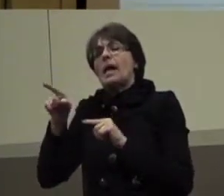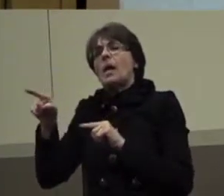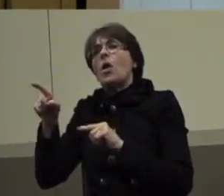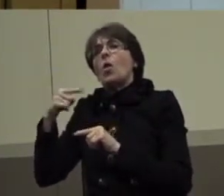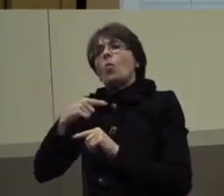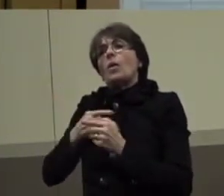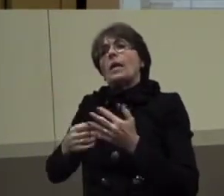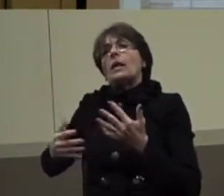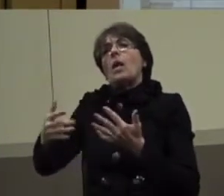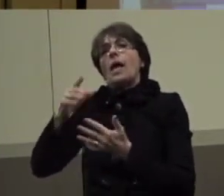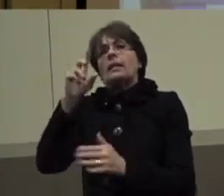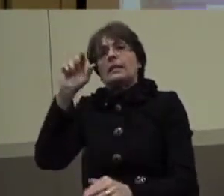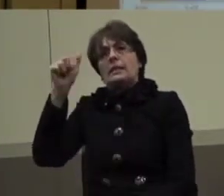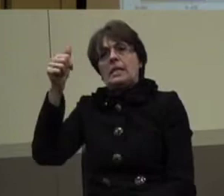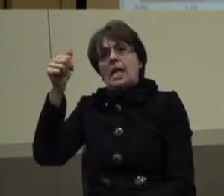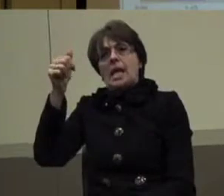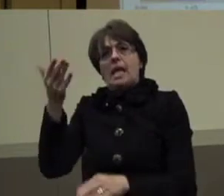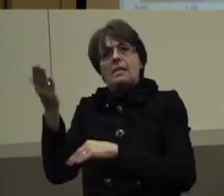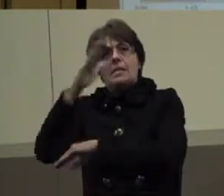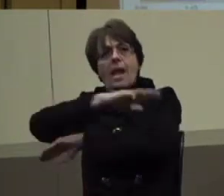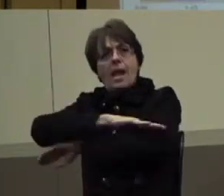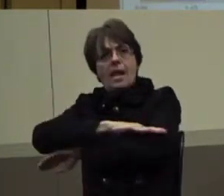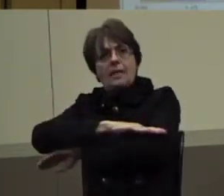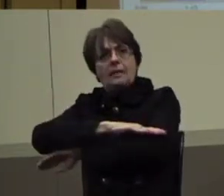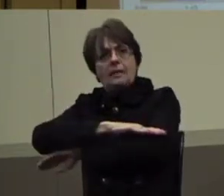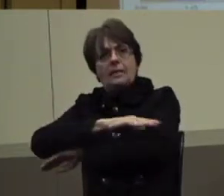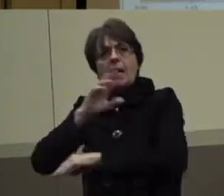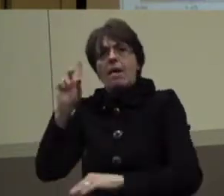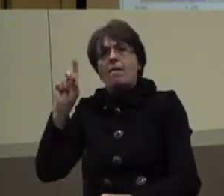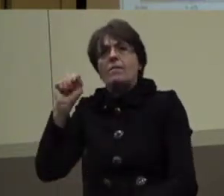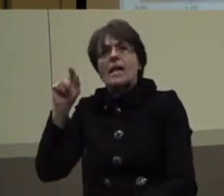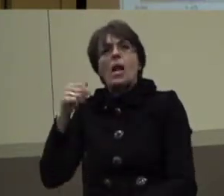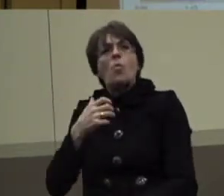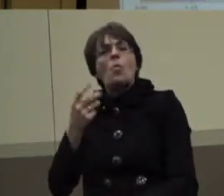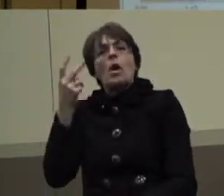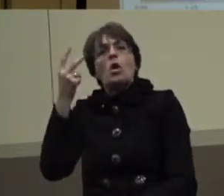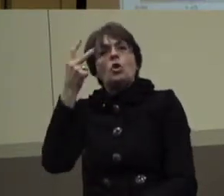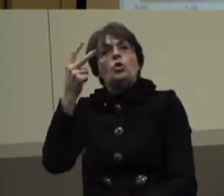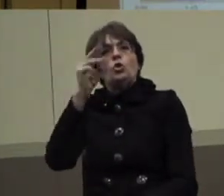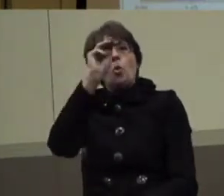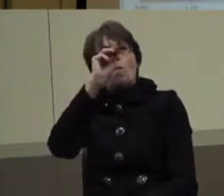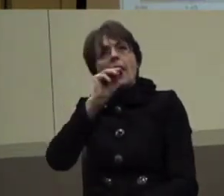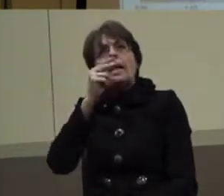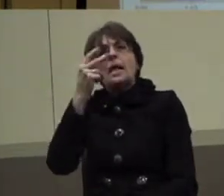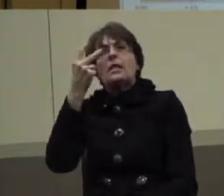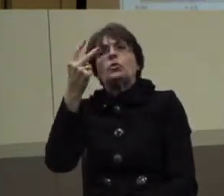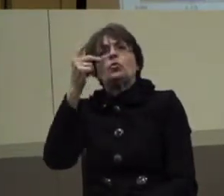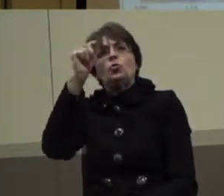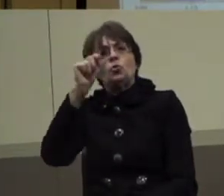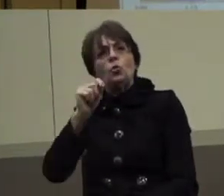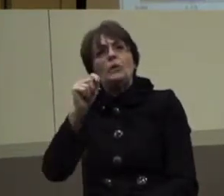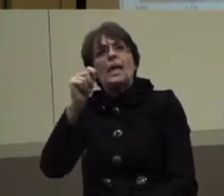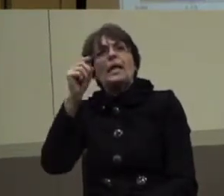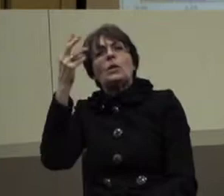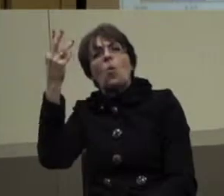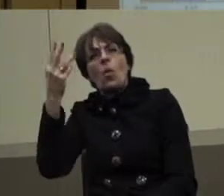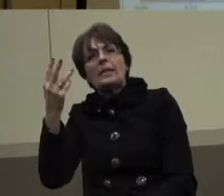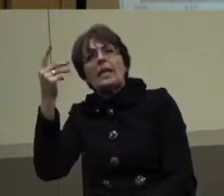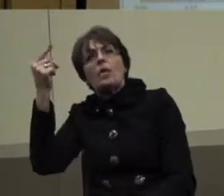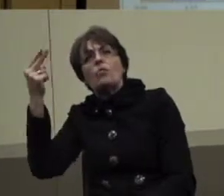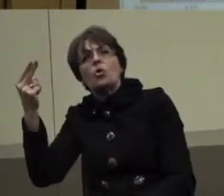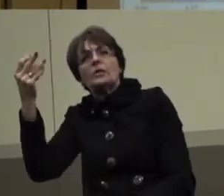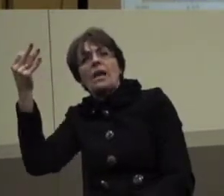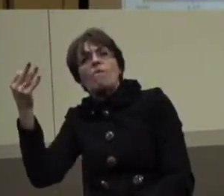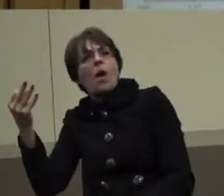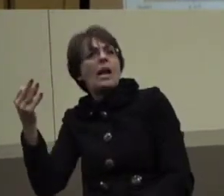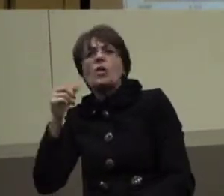10 days of data, because we wanted 2 Mondays, 2 Tuesdays, 2 Wednesdays, 2 Thursdays, and 2 Fridays. You do not have to collect